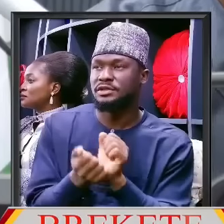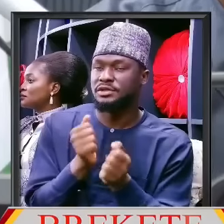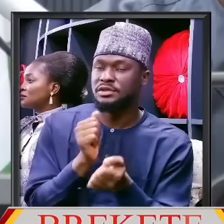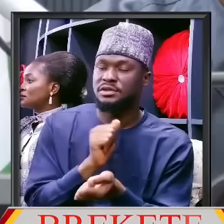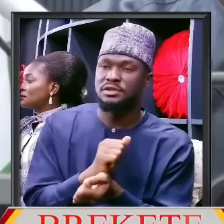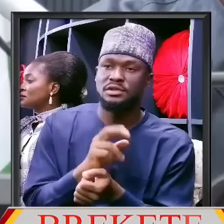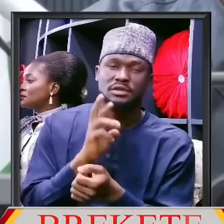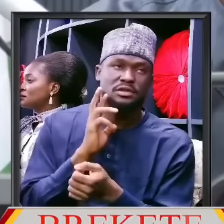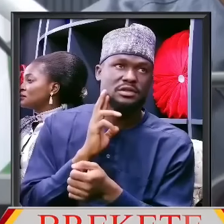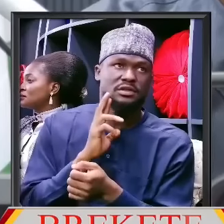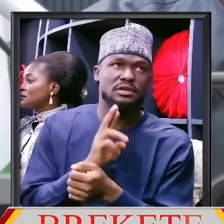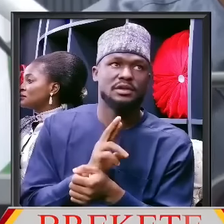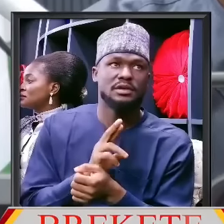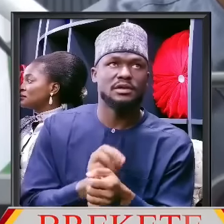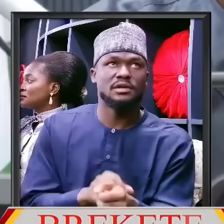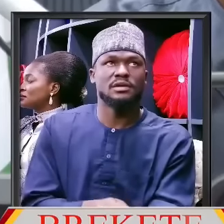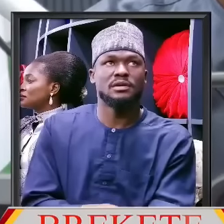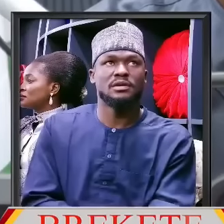her